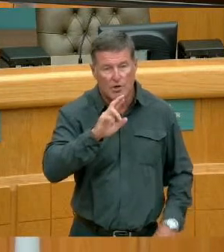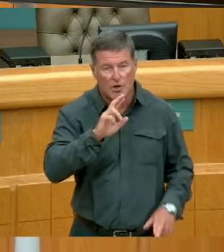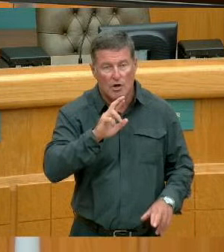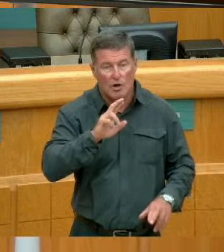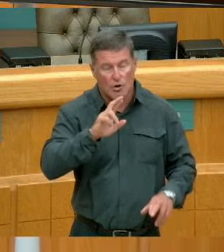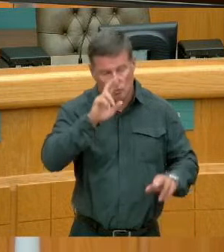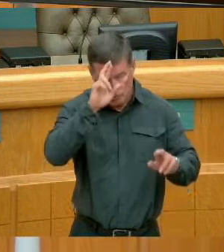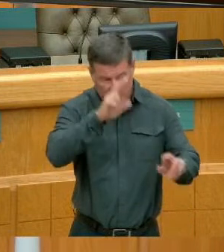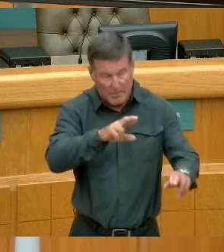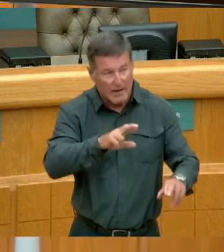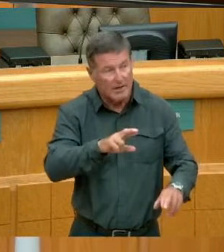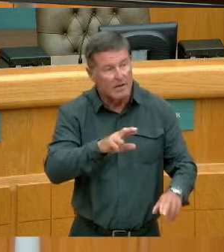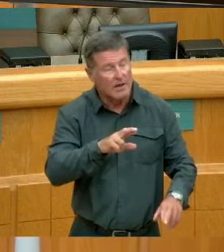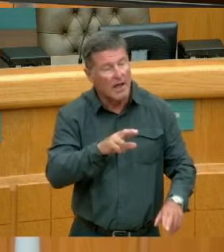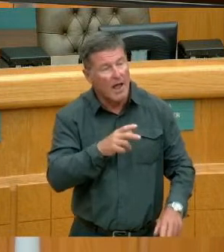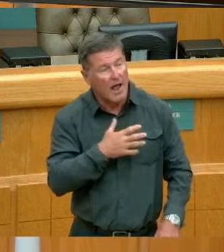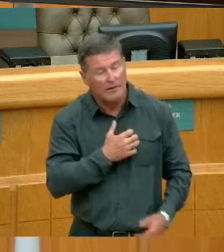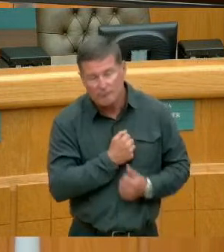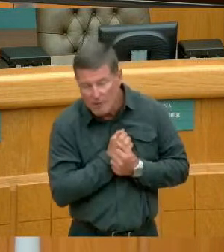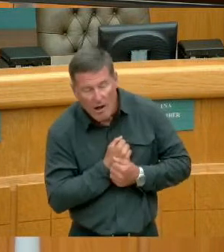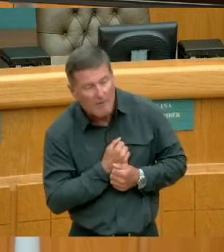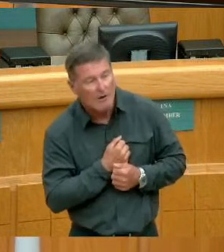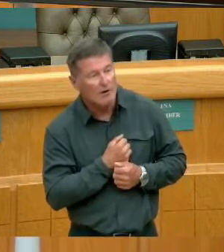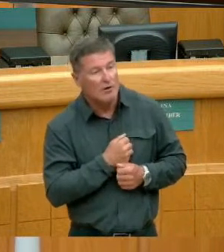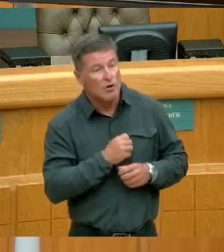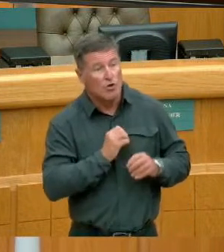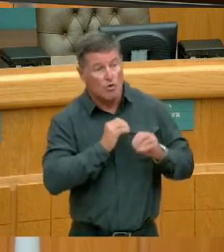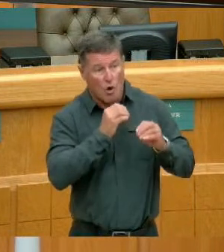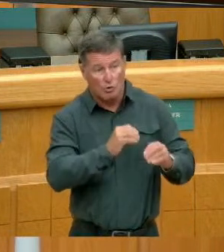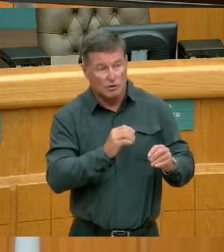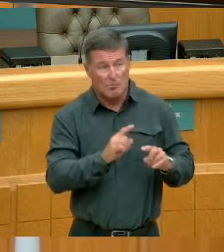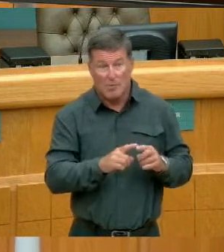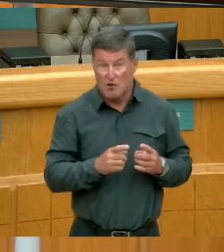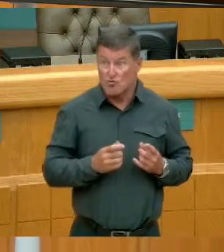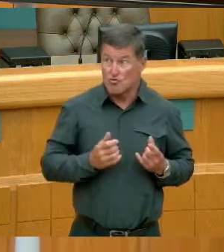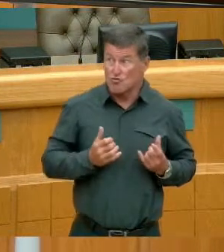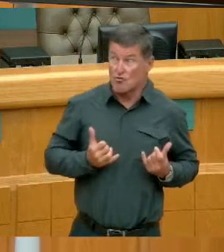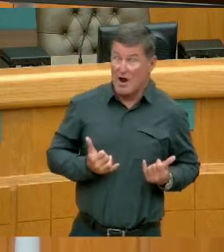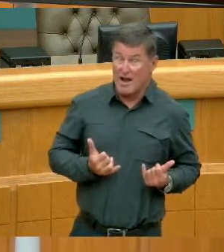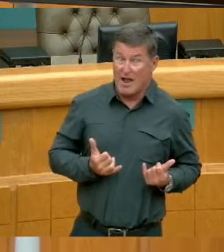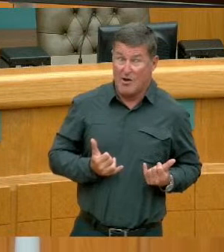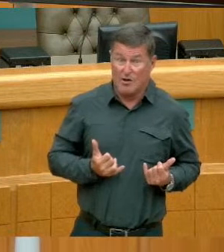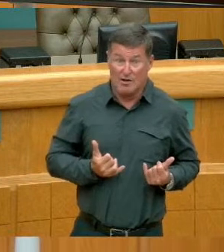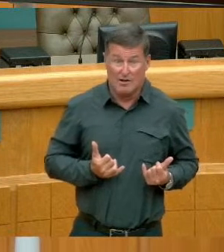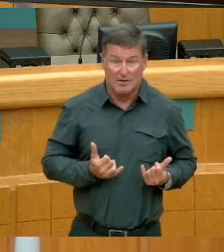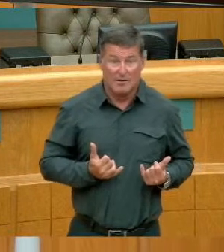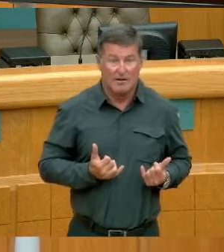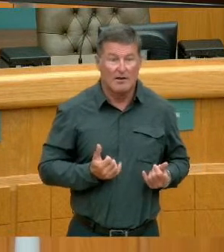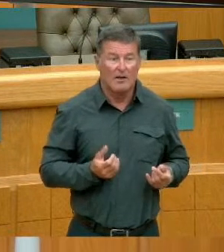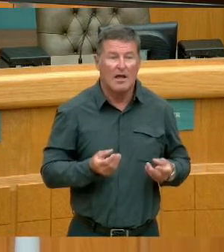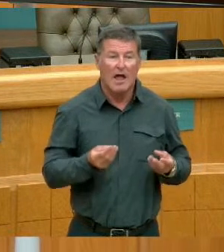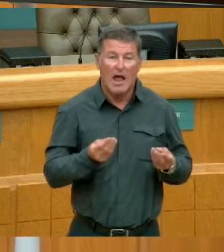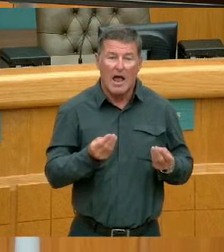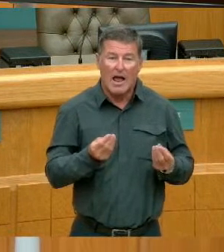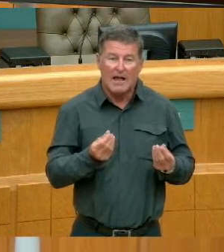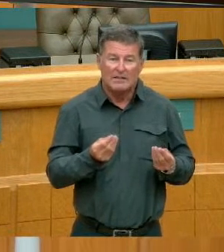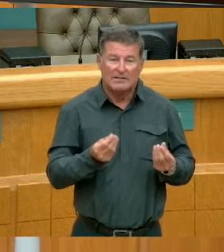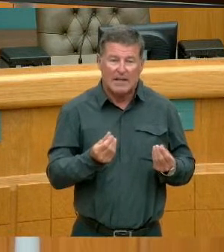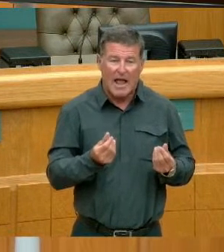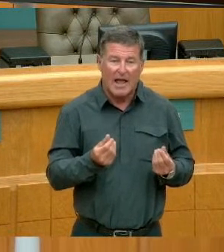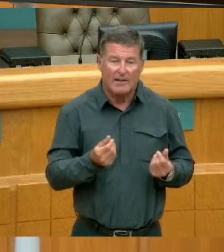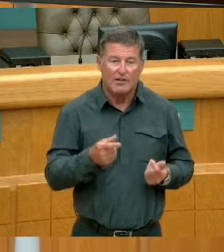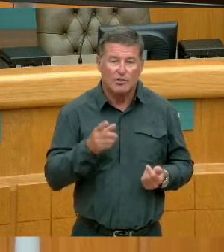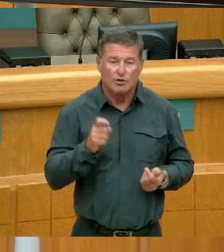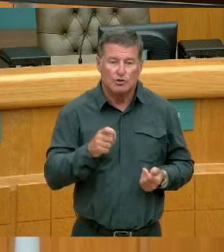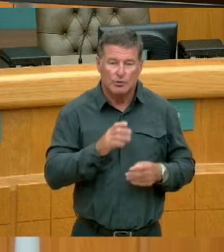be admired and to be loved. But at this time, the sand is meant to be silent.